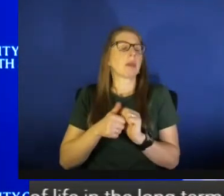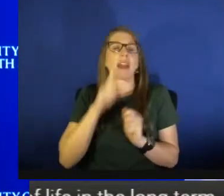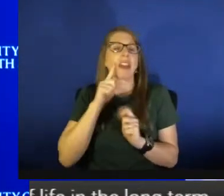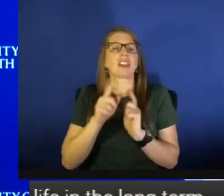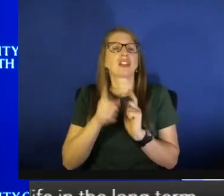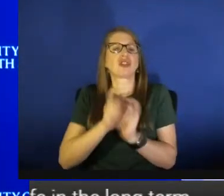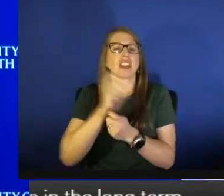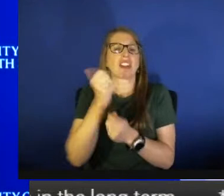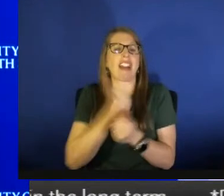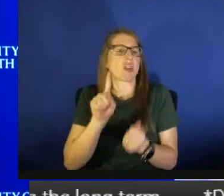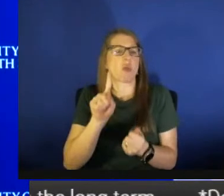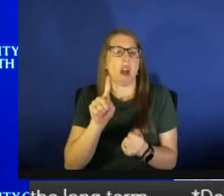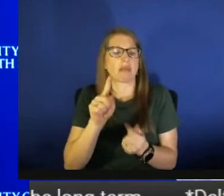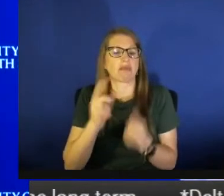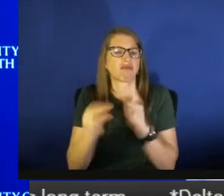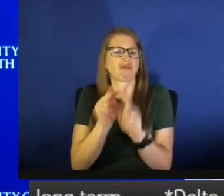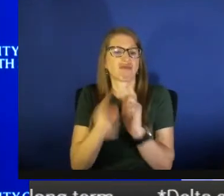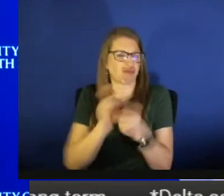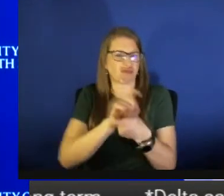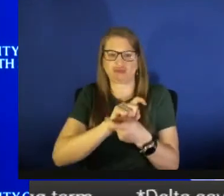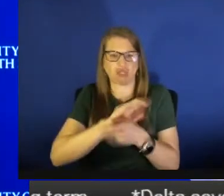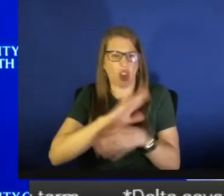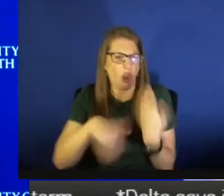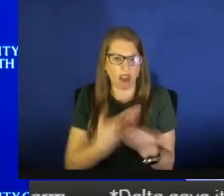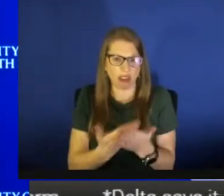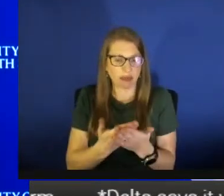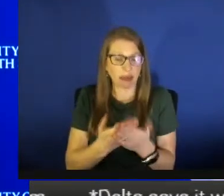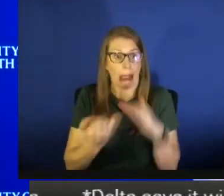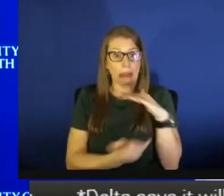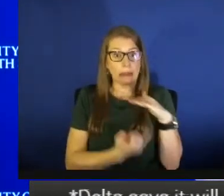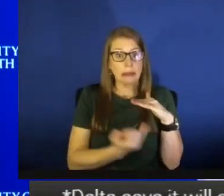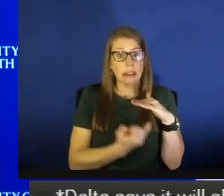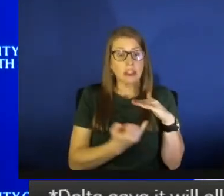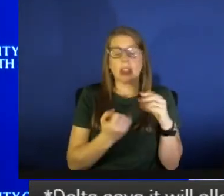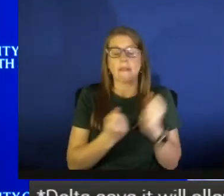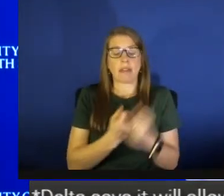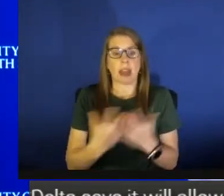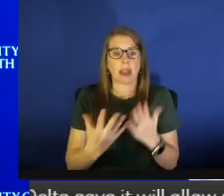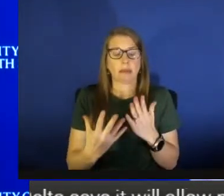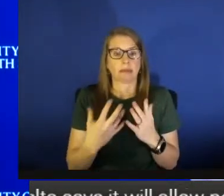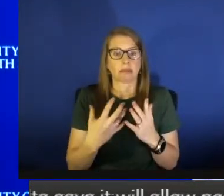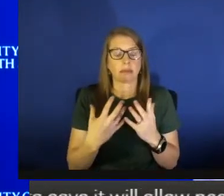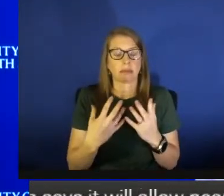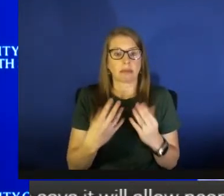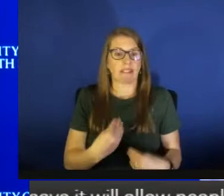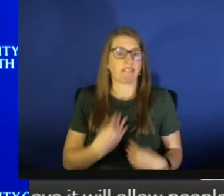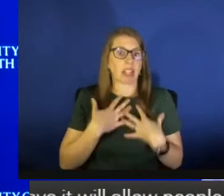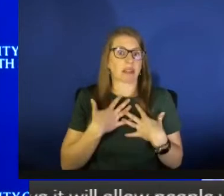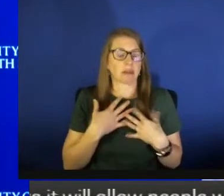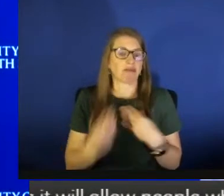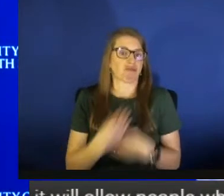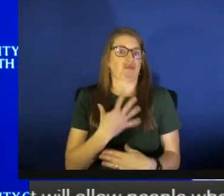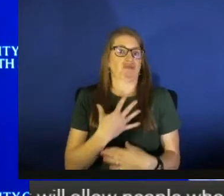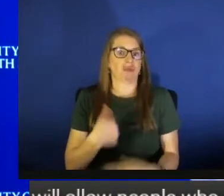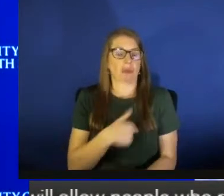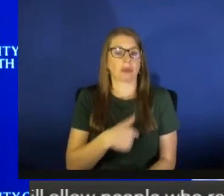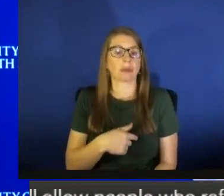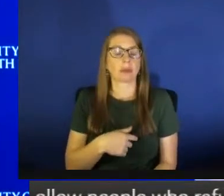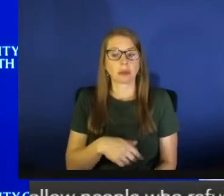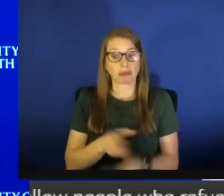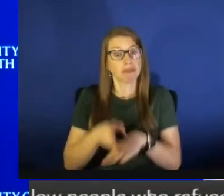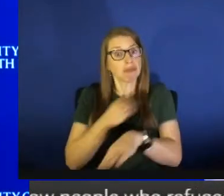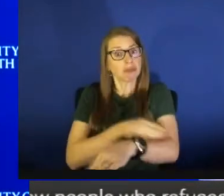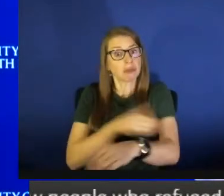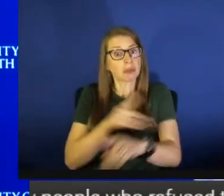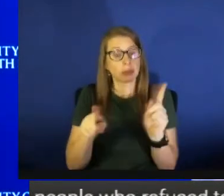outlook. I think the isolation, all of that. Now, although it's gotten better, we have just seen changes. I think just more